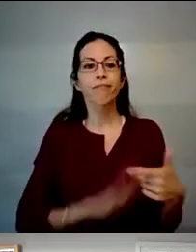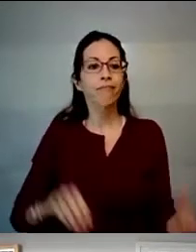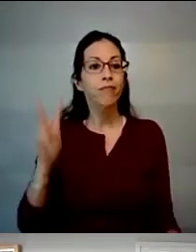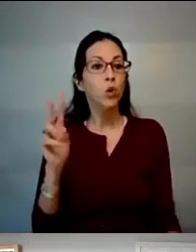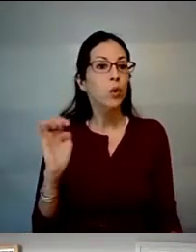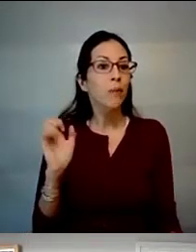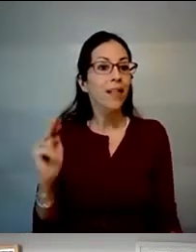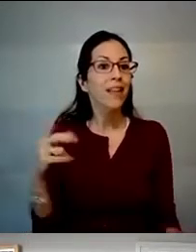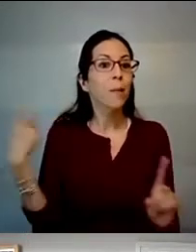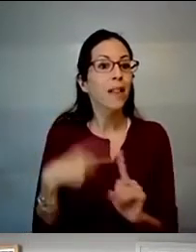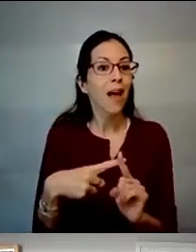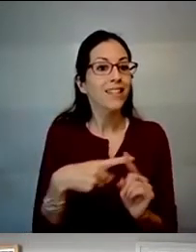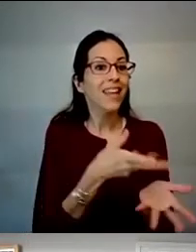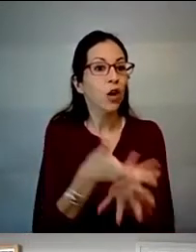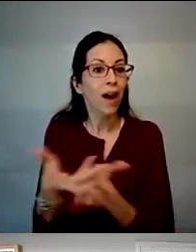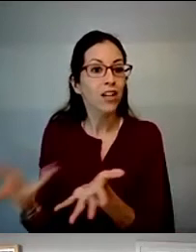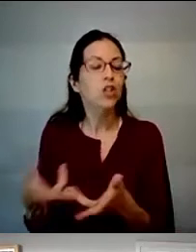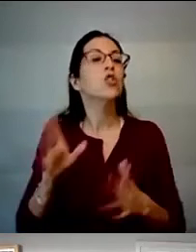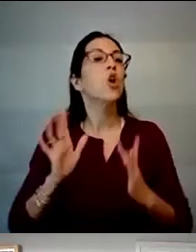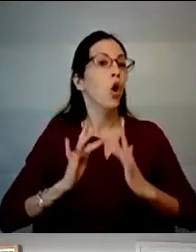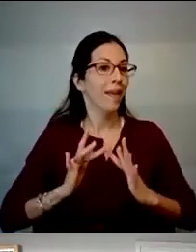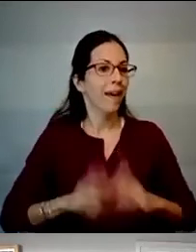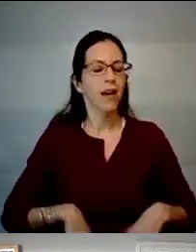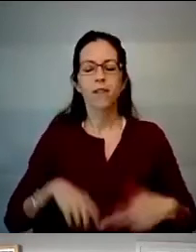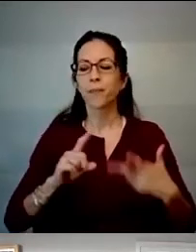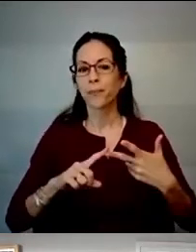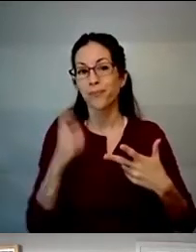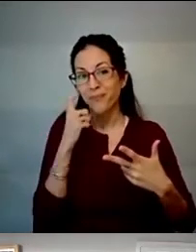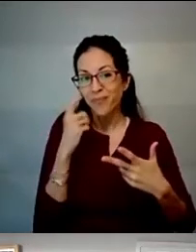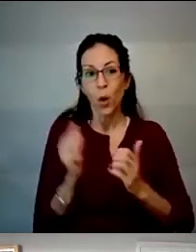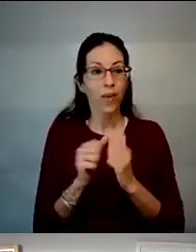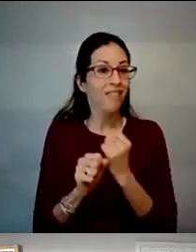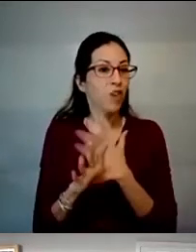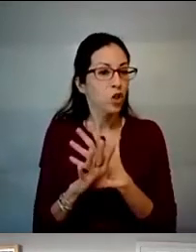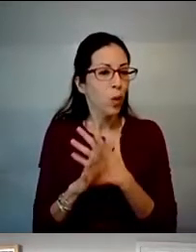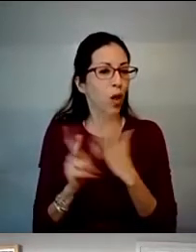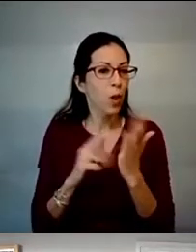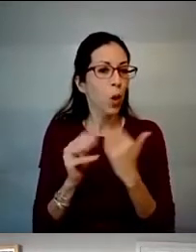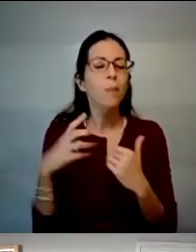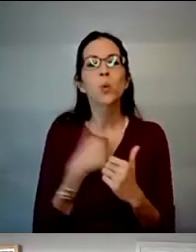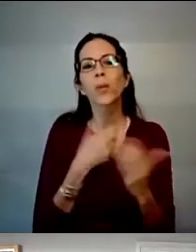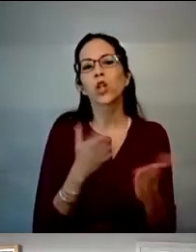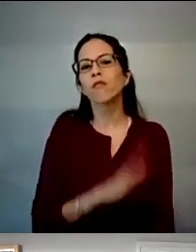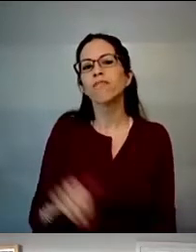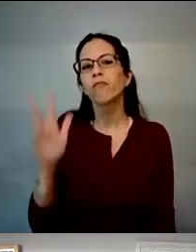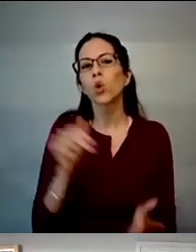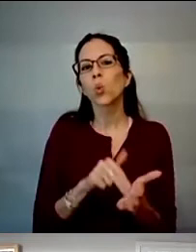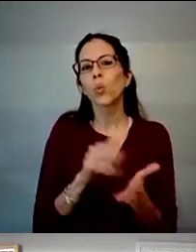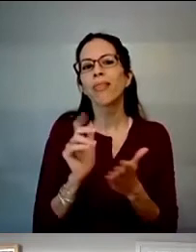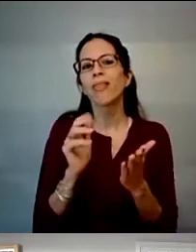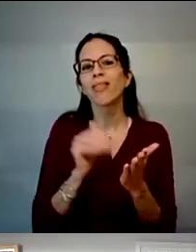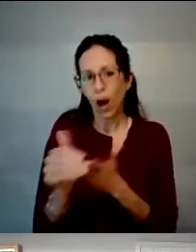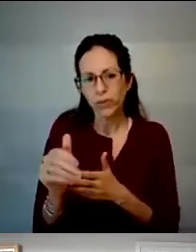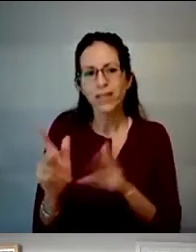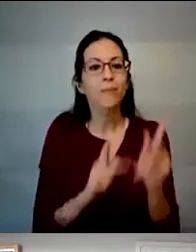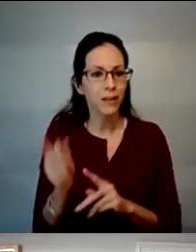plus interactions online. And you know, this last year with virtual programming, we served around 32,000 people through like